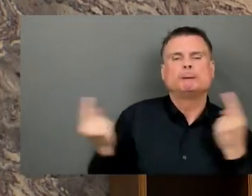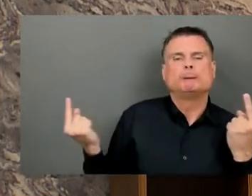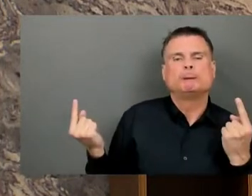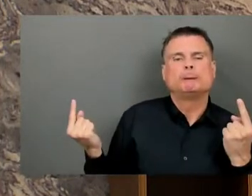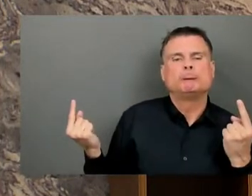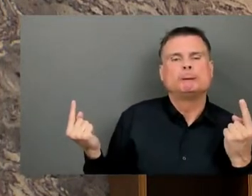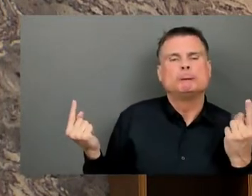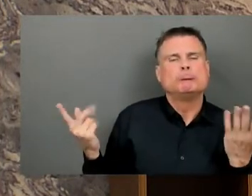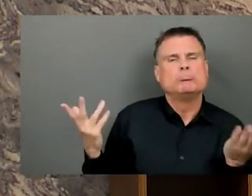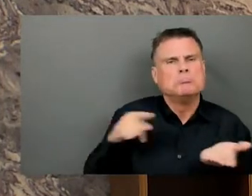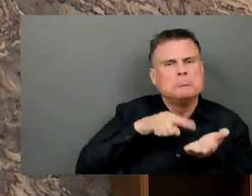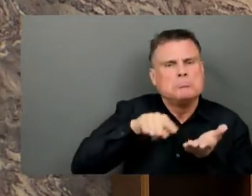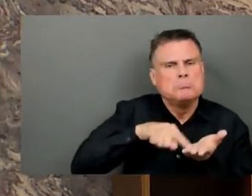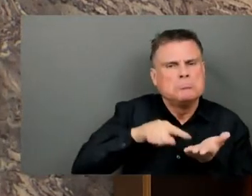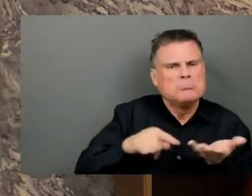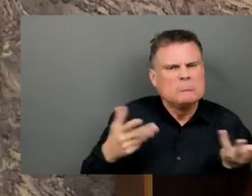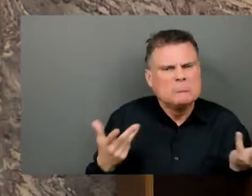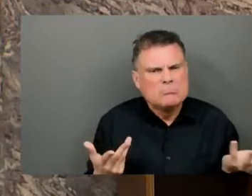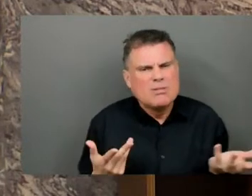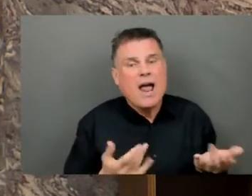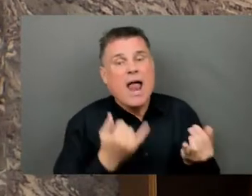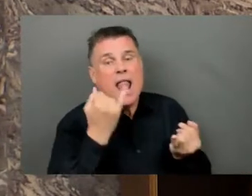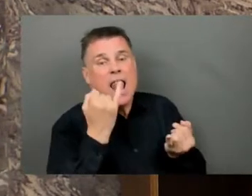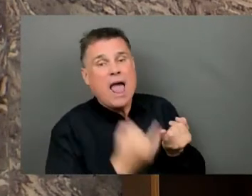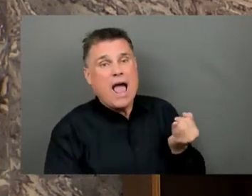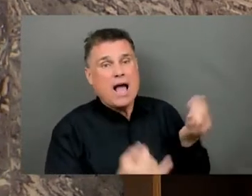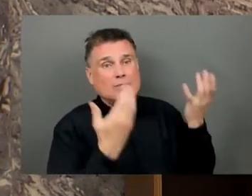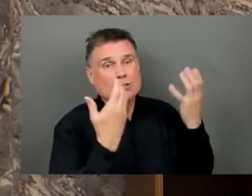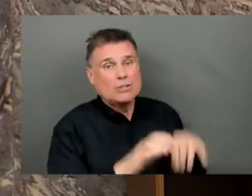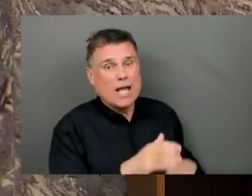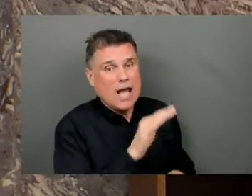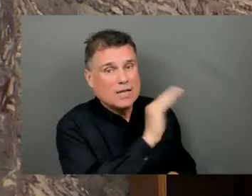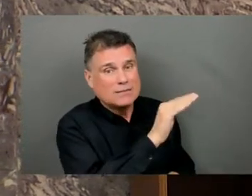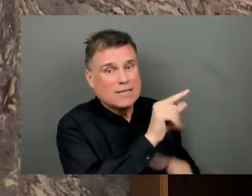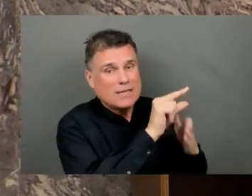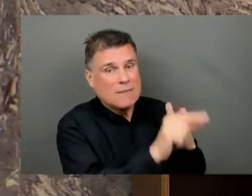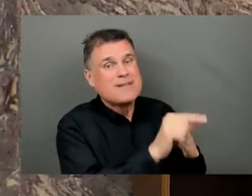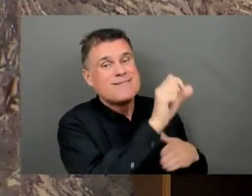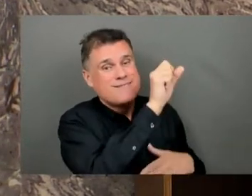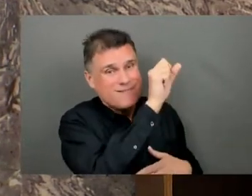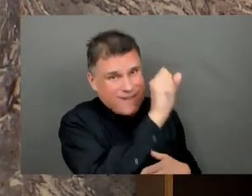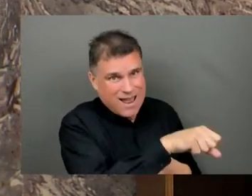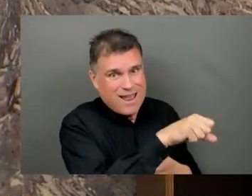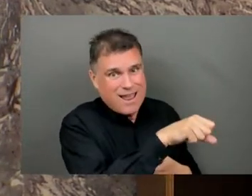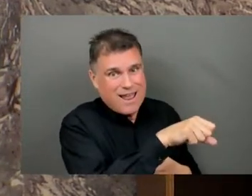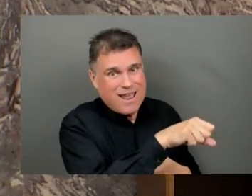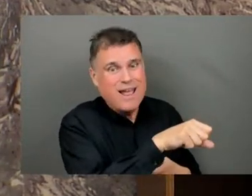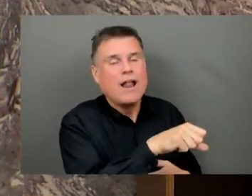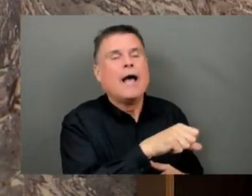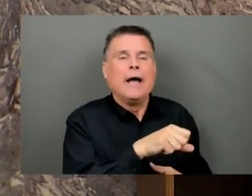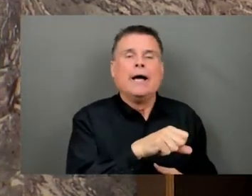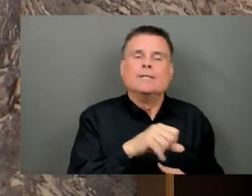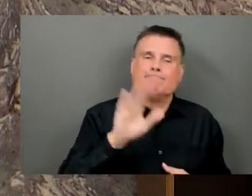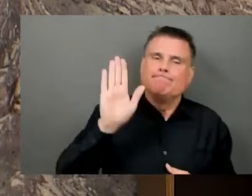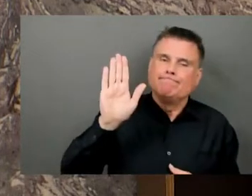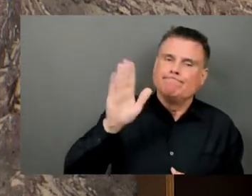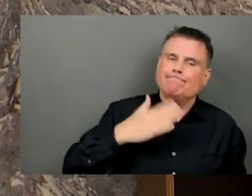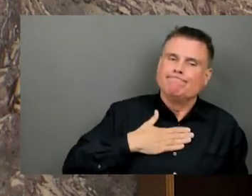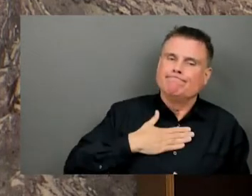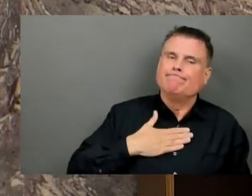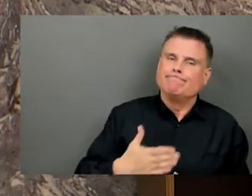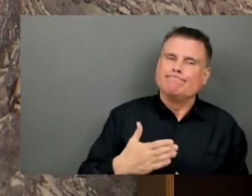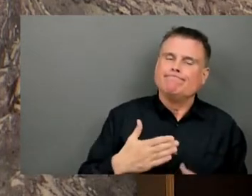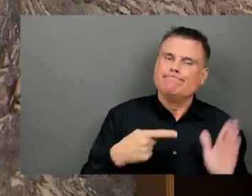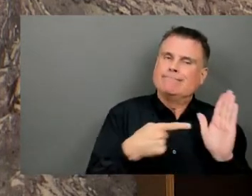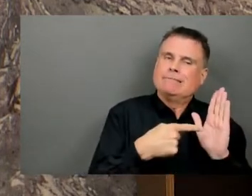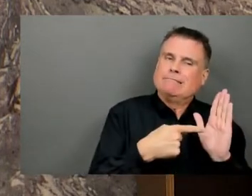effort to provide an opportunity for the government to do the right thing here is pursuant to the